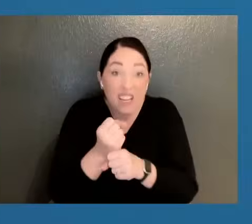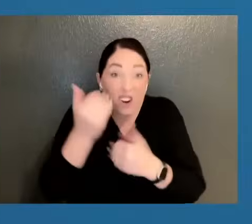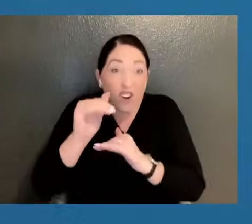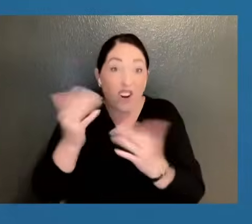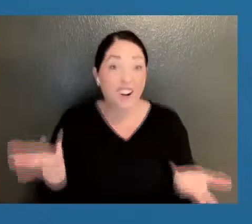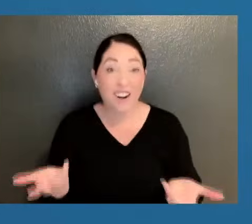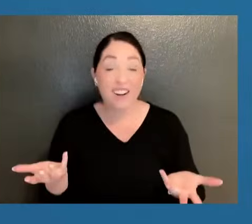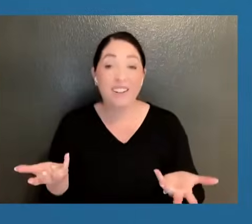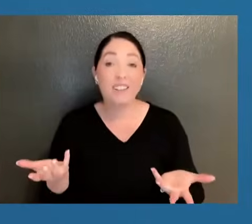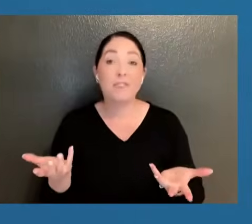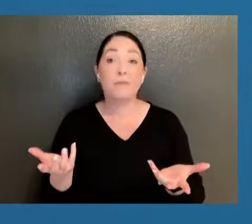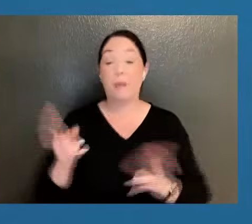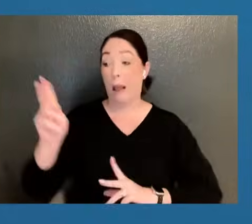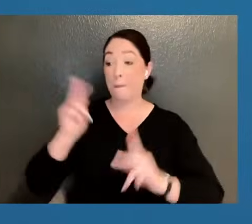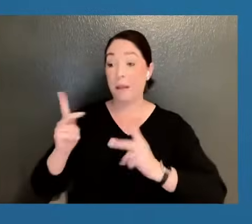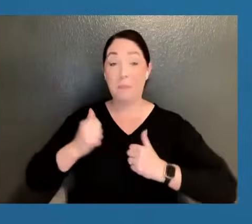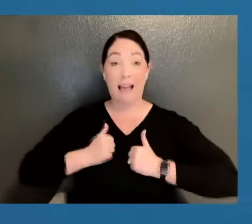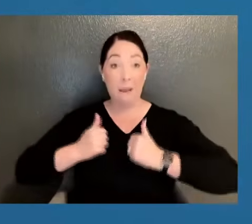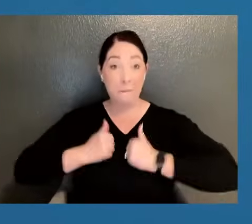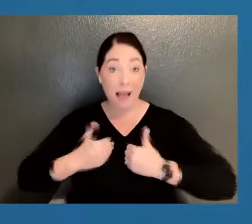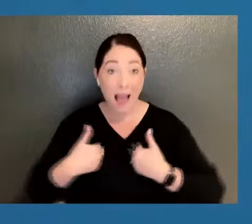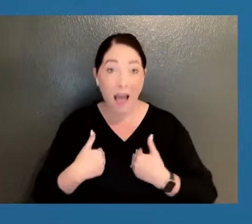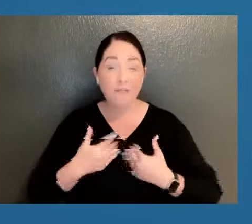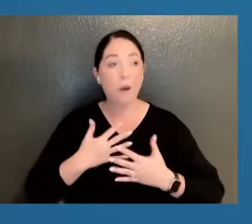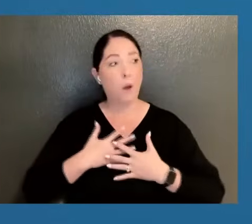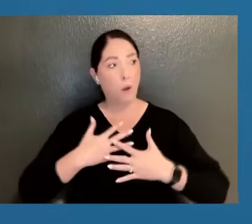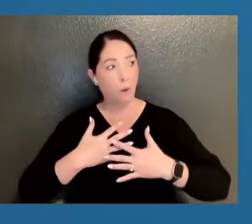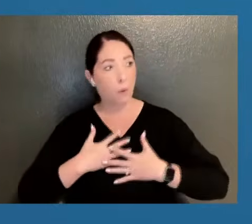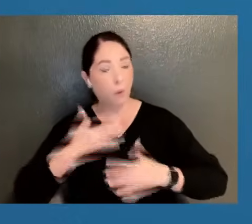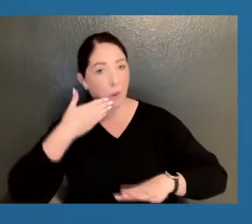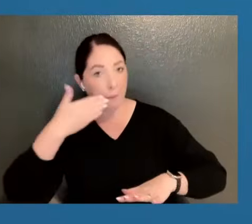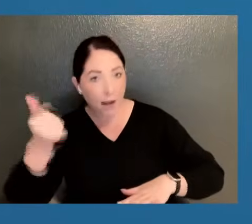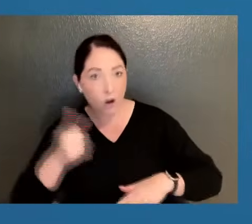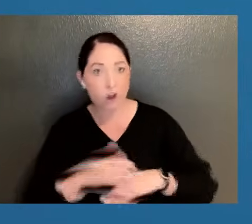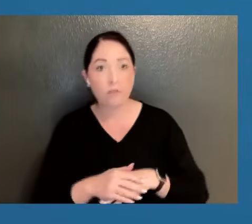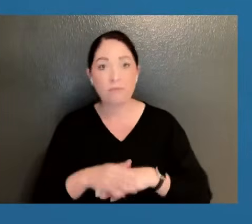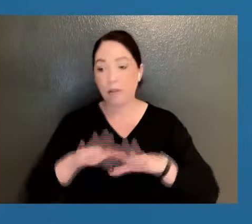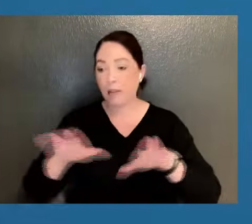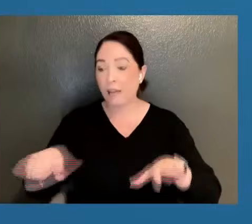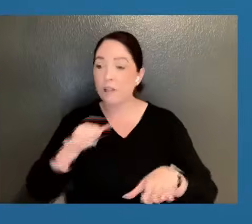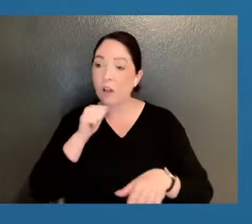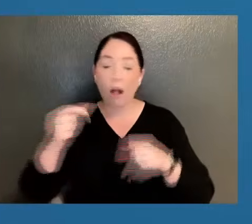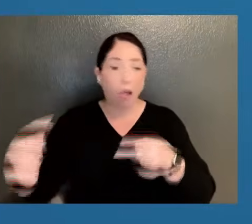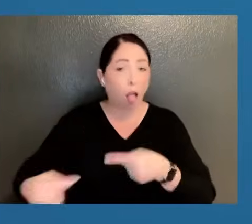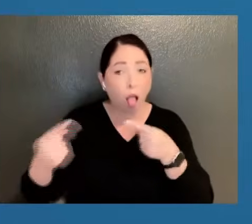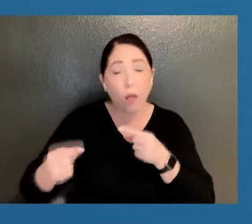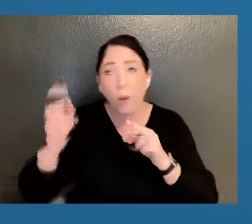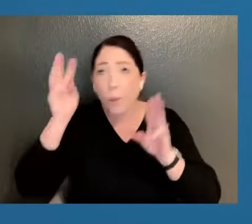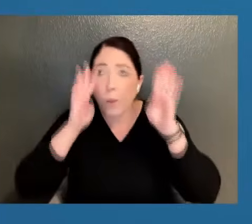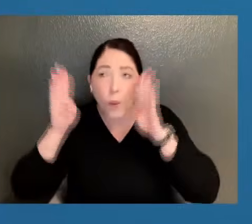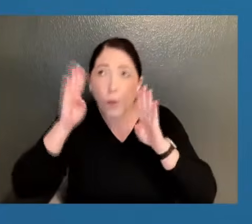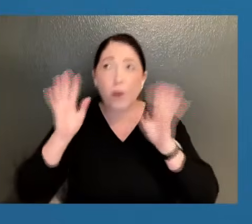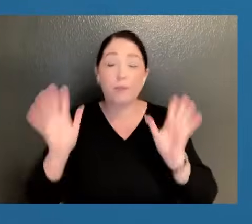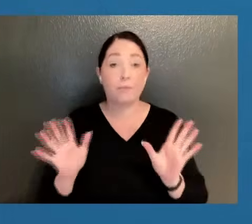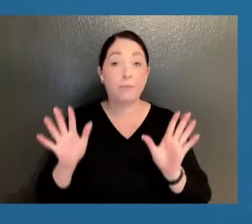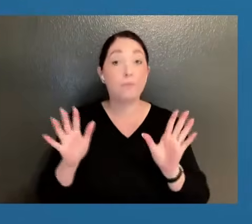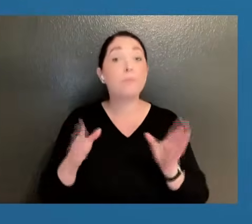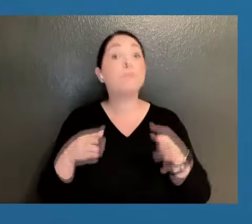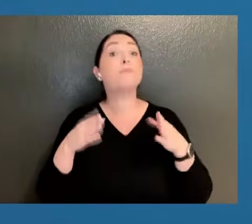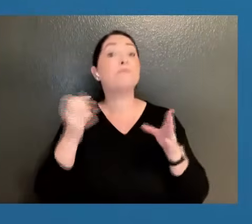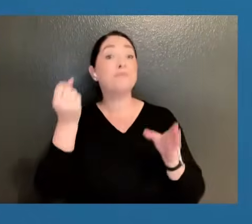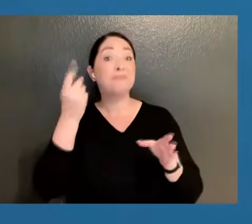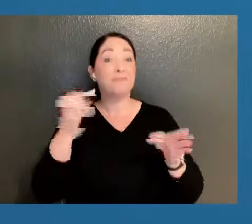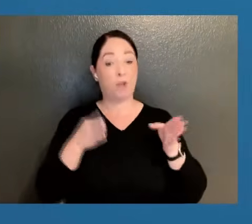are breathing better. Little kids don't have to worry about this. And our streets are safer. New York